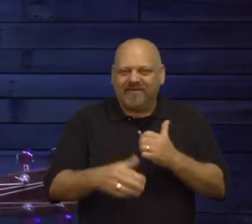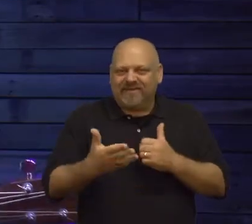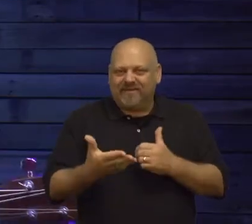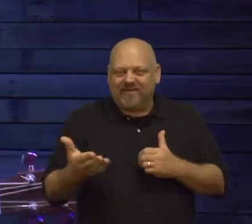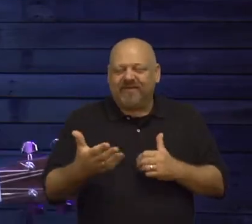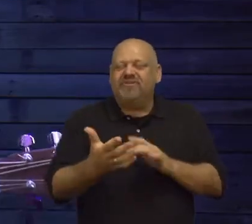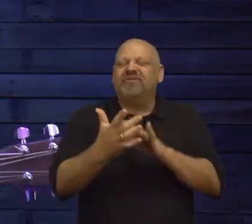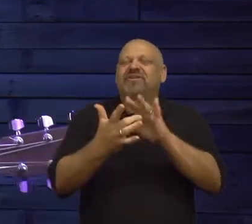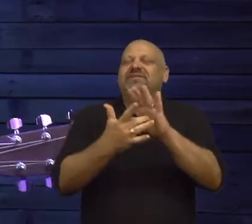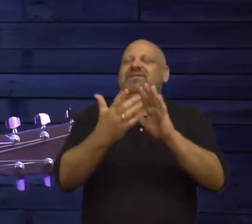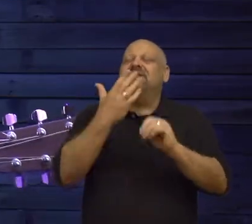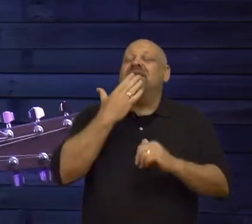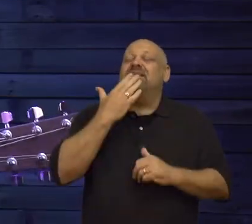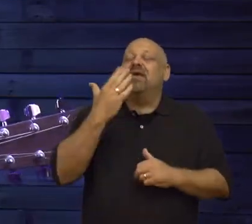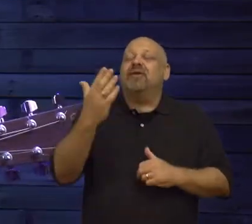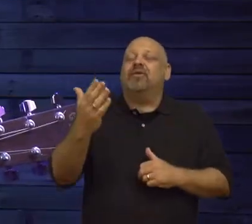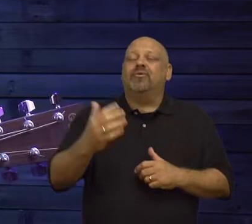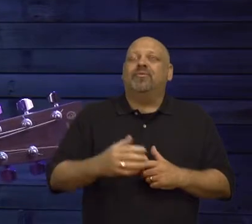Jesus, thank you.